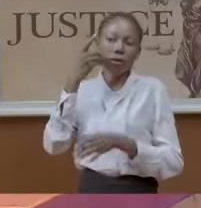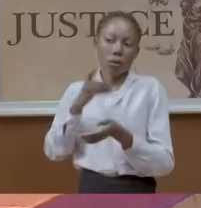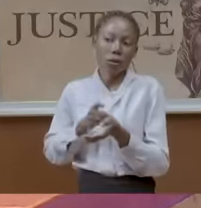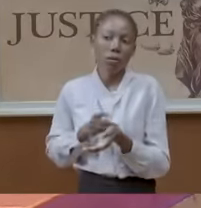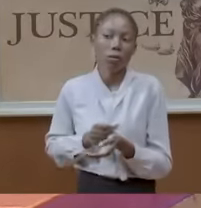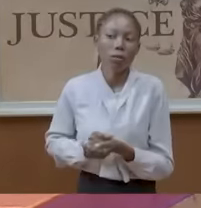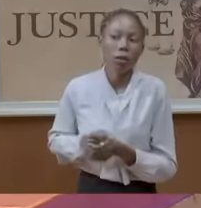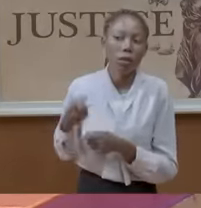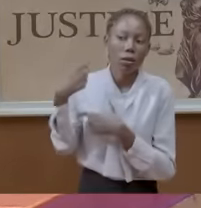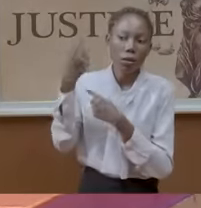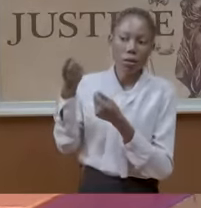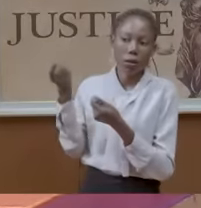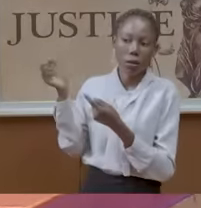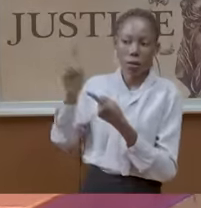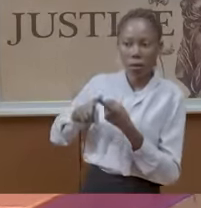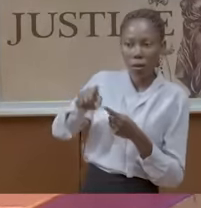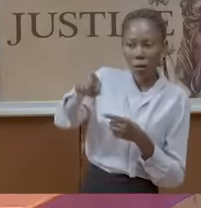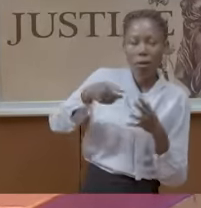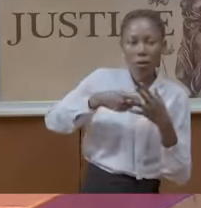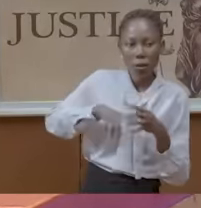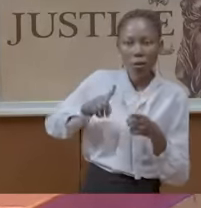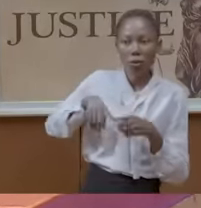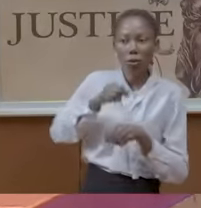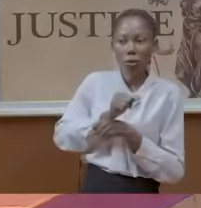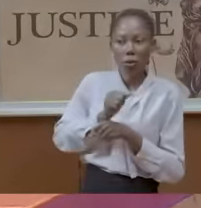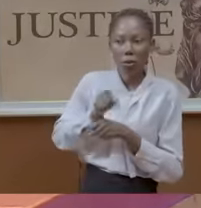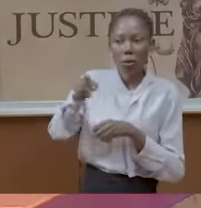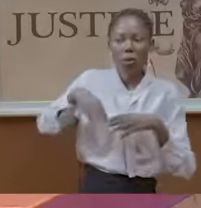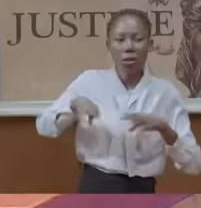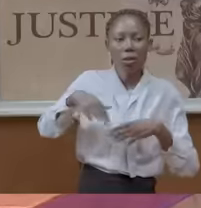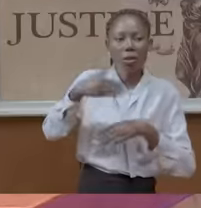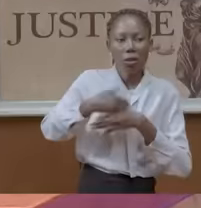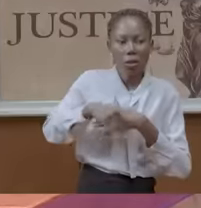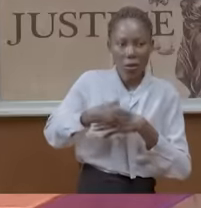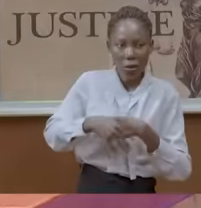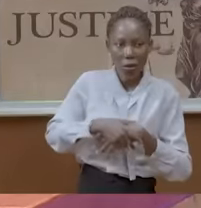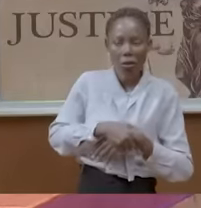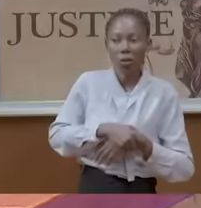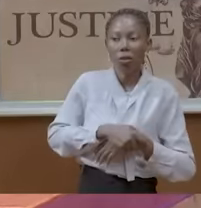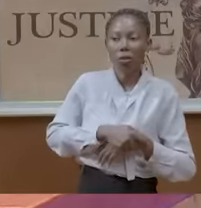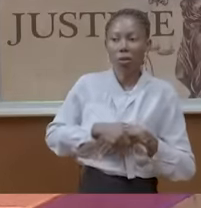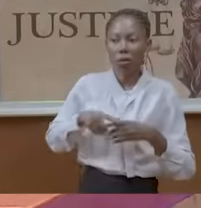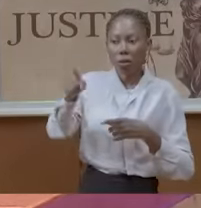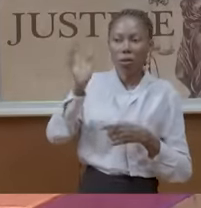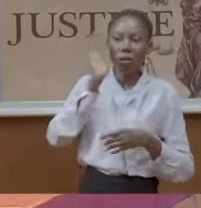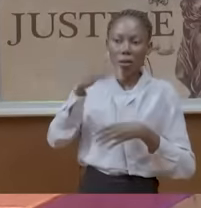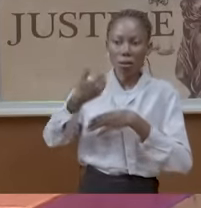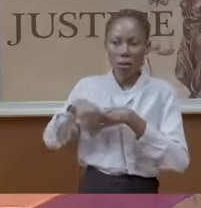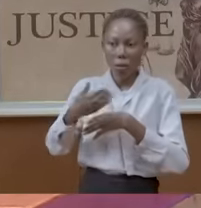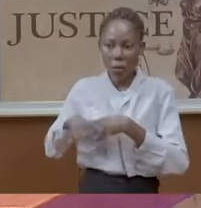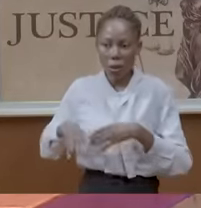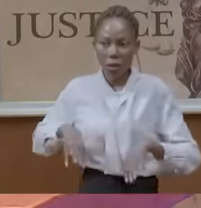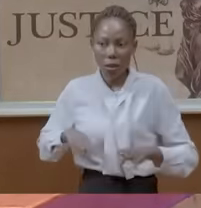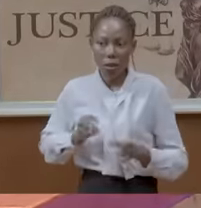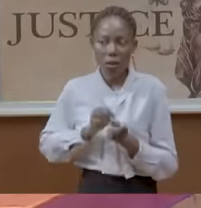Firstborn. They laid me off. But since then, I've been working. It's either I'm selling bread. That is just where okay, I want to. Okay, now you're talking. Oh my God. Either I'm selling